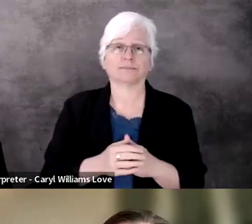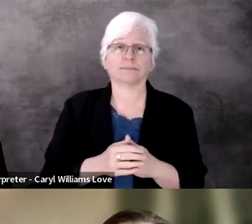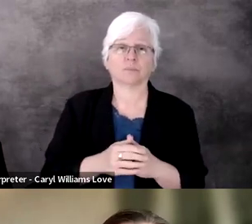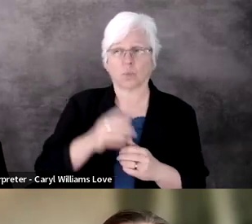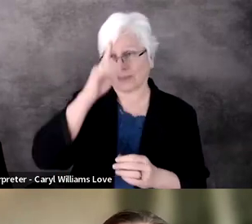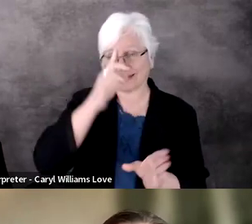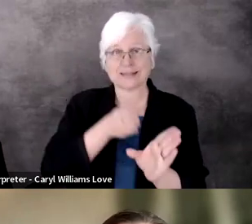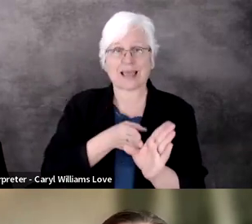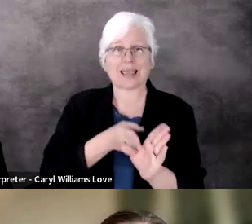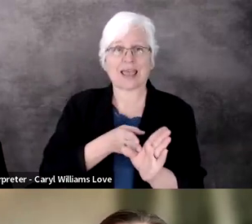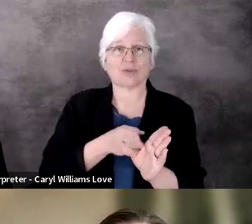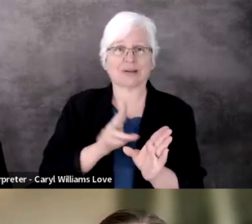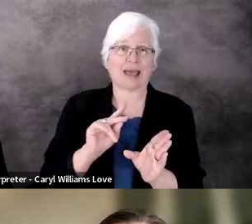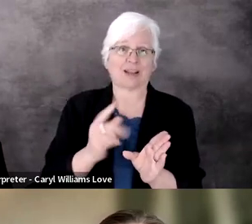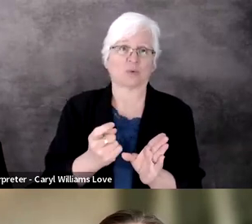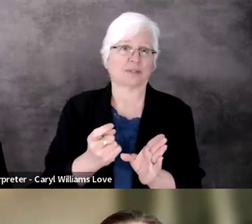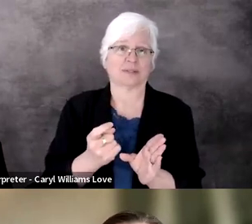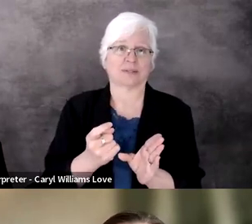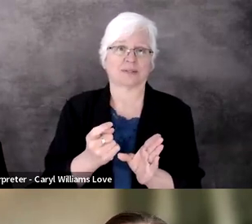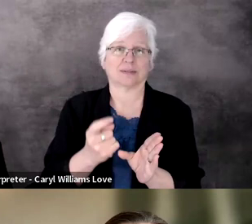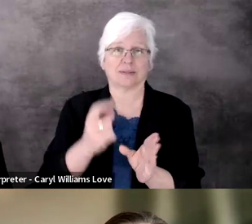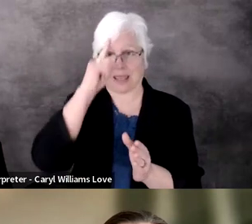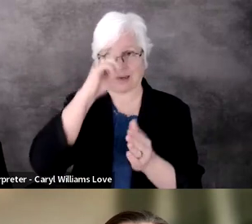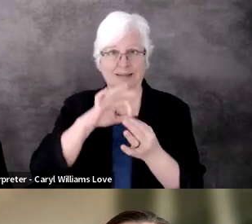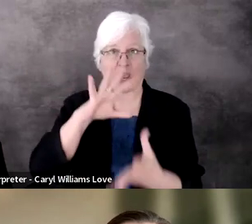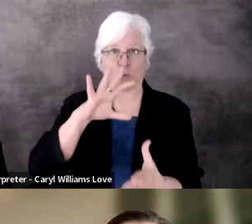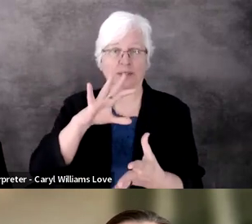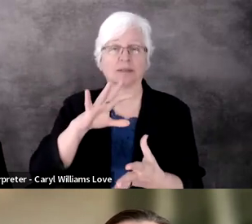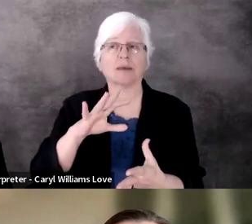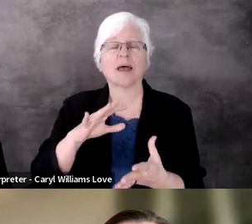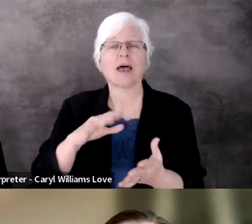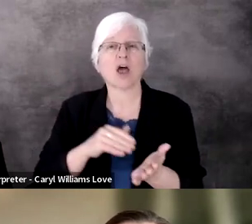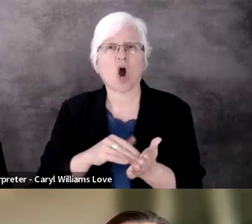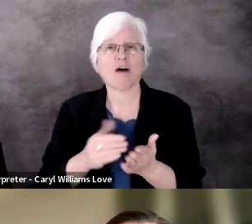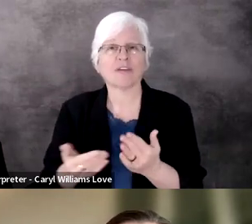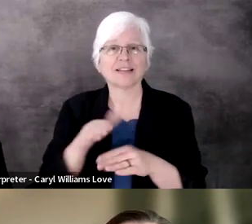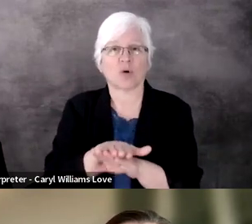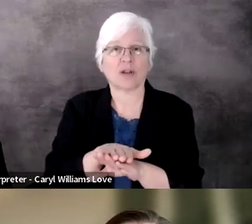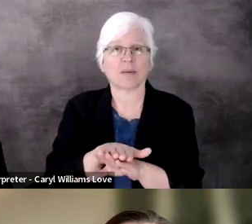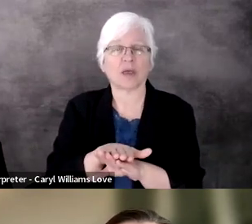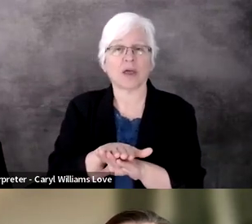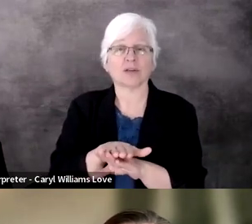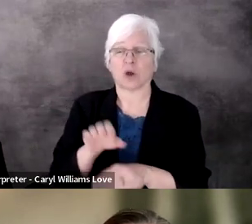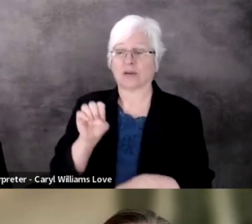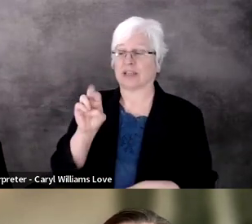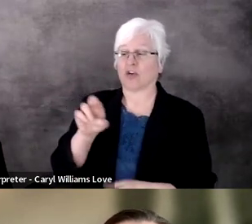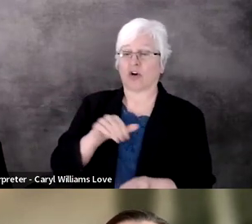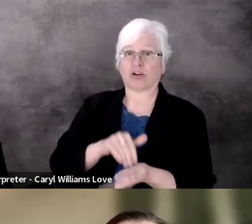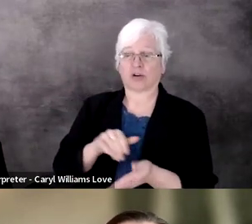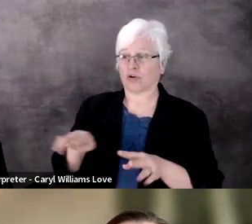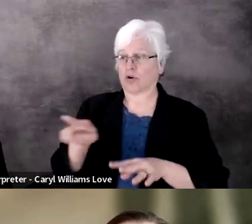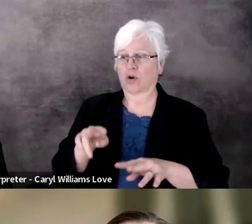psychiatric diagnosis and psychosis, and oftentimes they're overlapping. And our job is to sort of treat that with